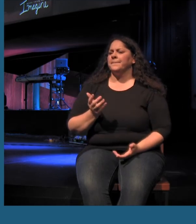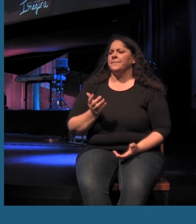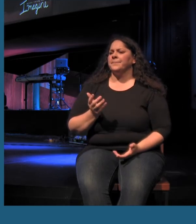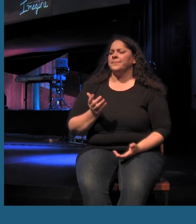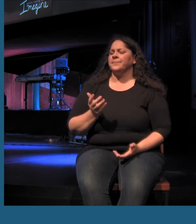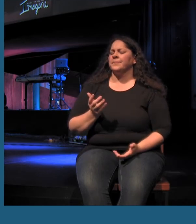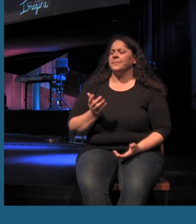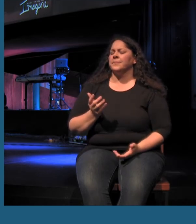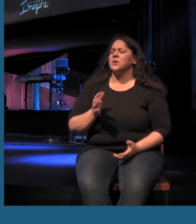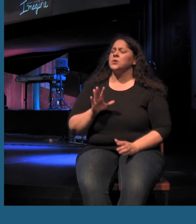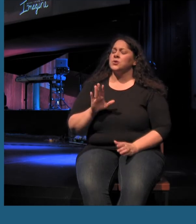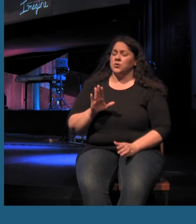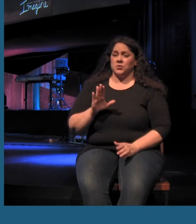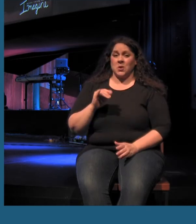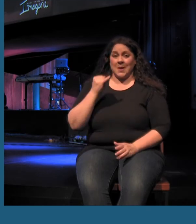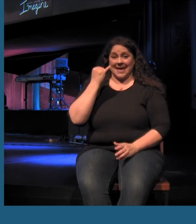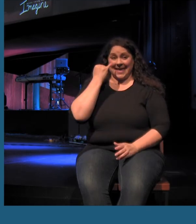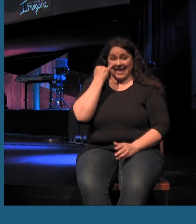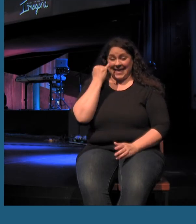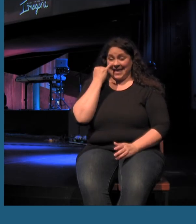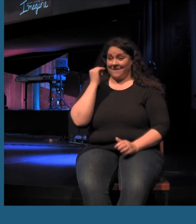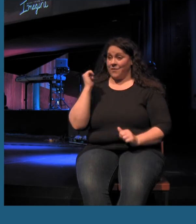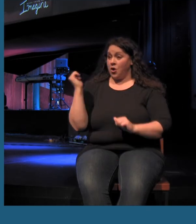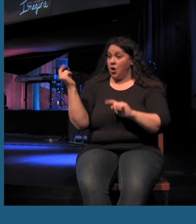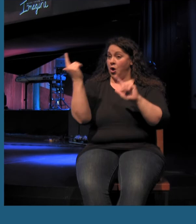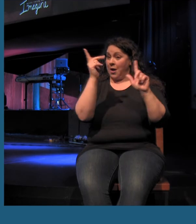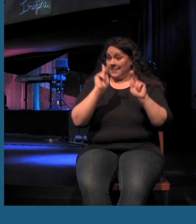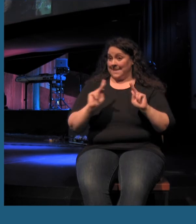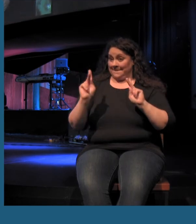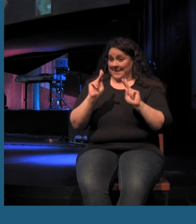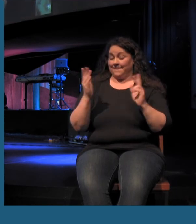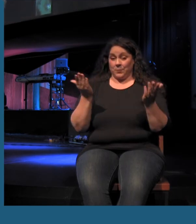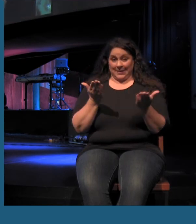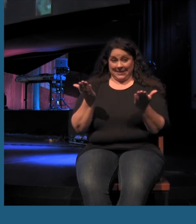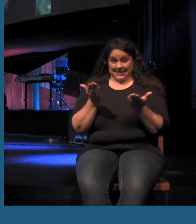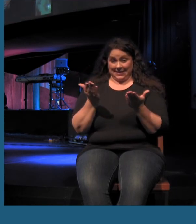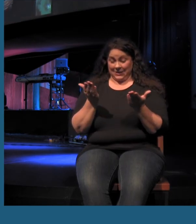In other words, if every person in our church